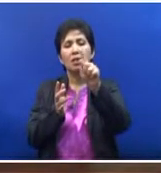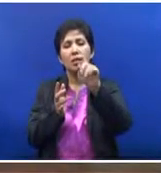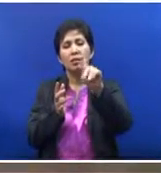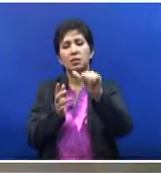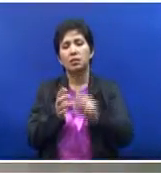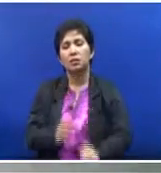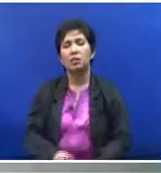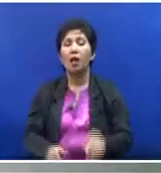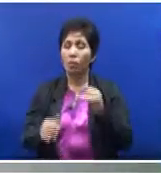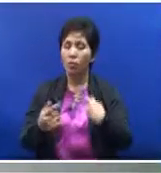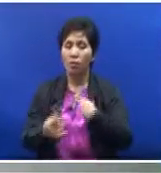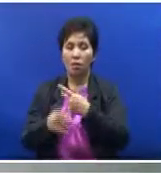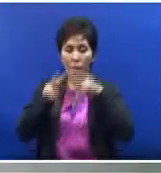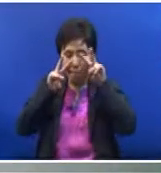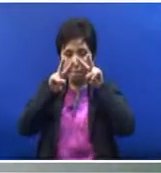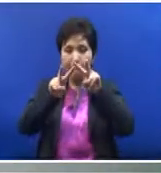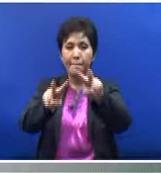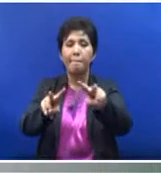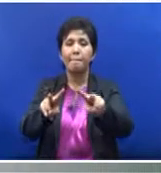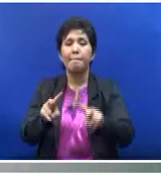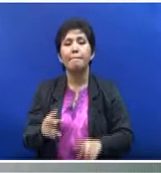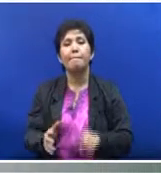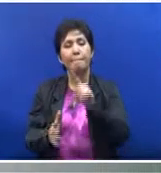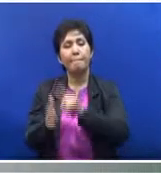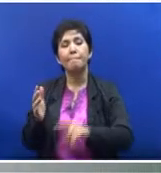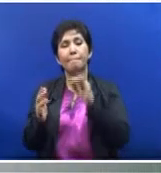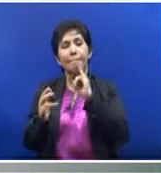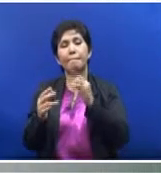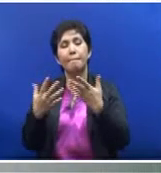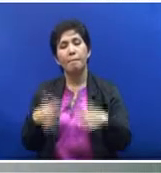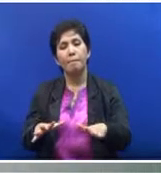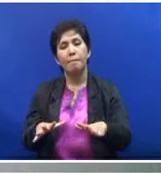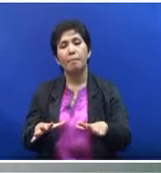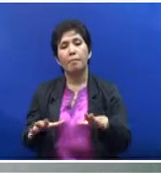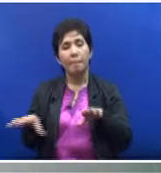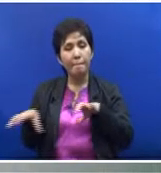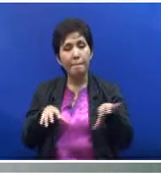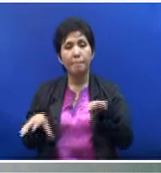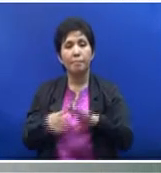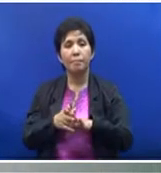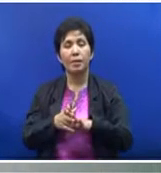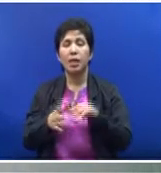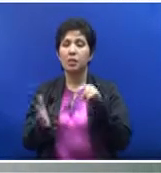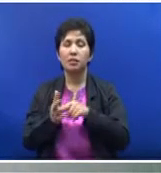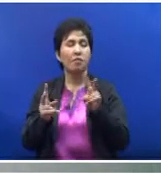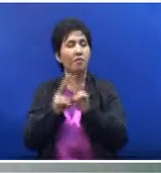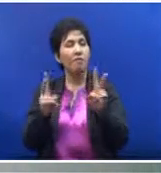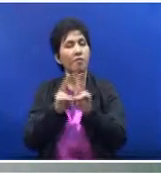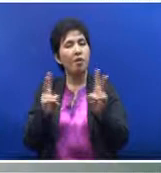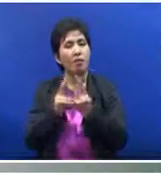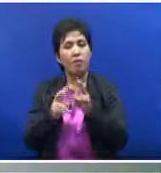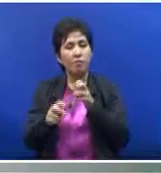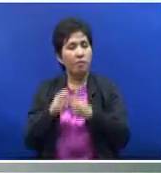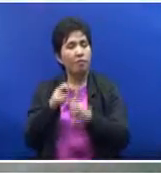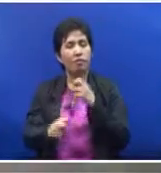Okay, let us go through about ethnographic research. Okay, this is very difficult study